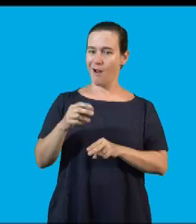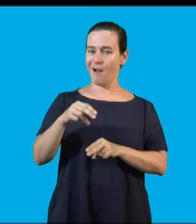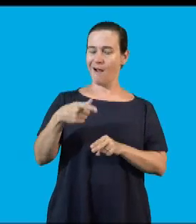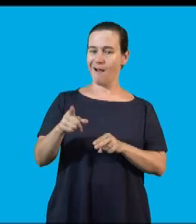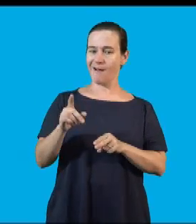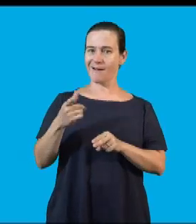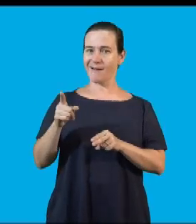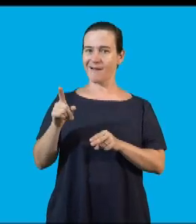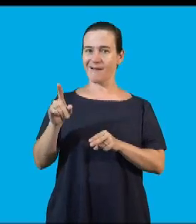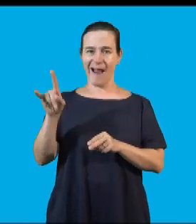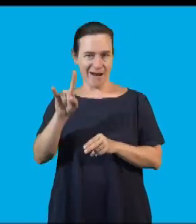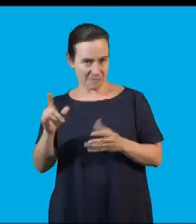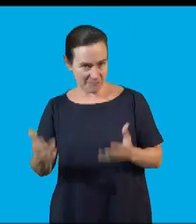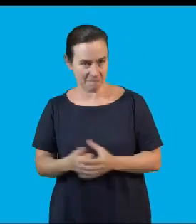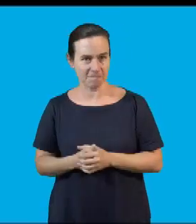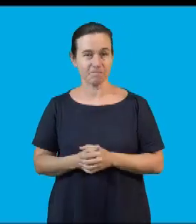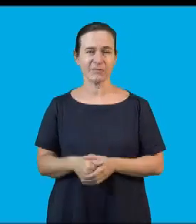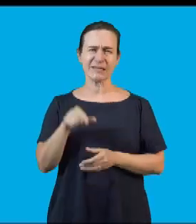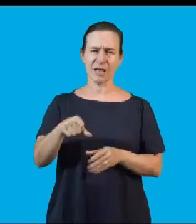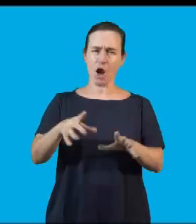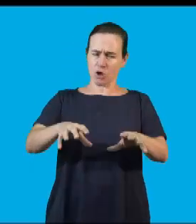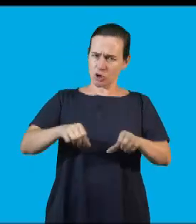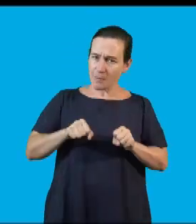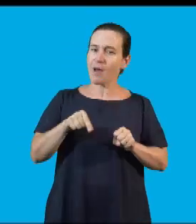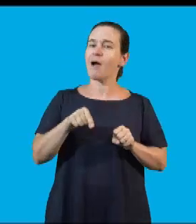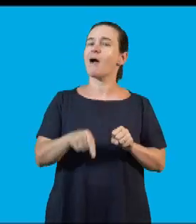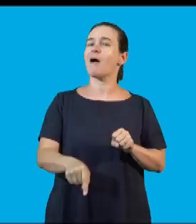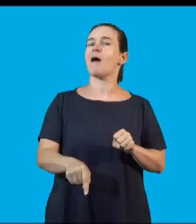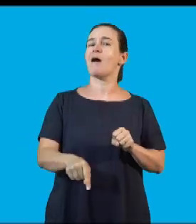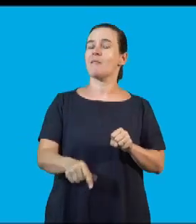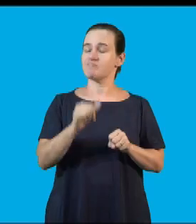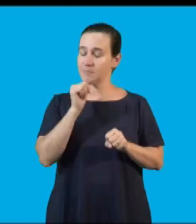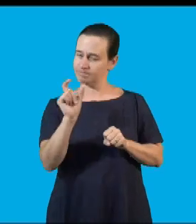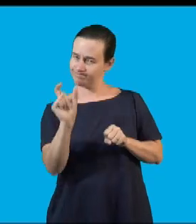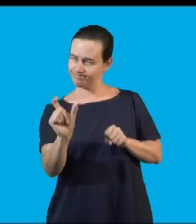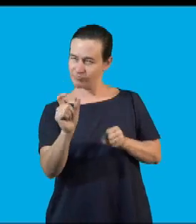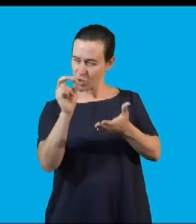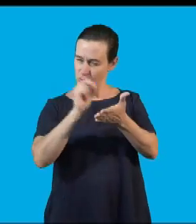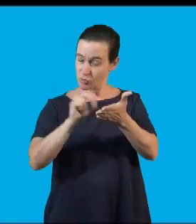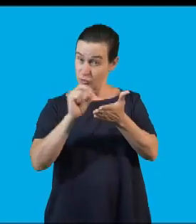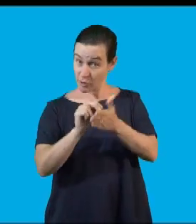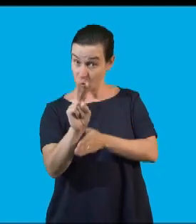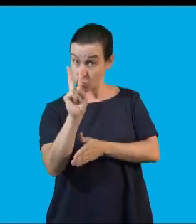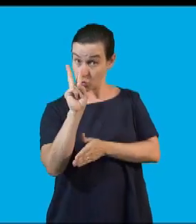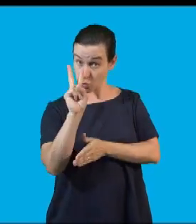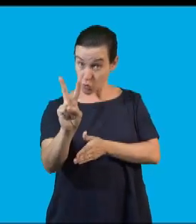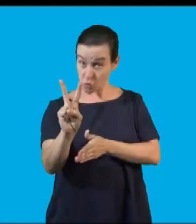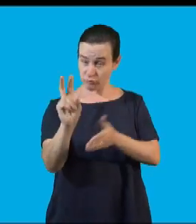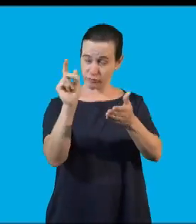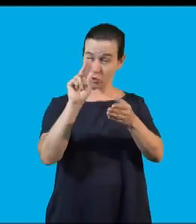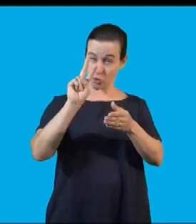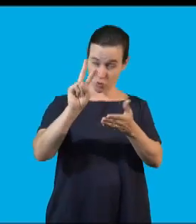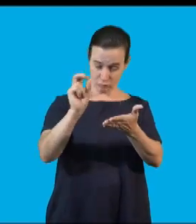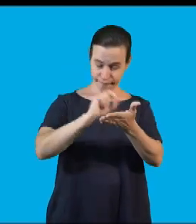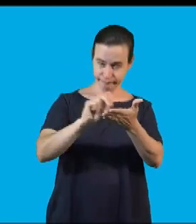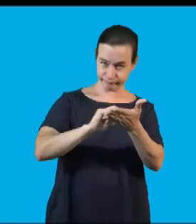Adopted and pet give us a guideline of where to go. Write 2 diary entries in which you